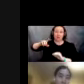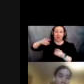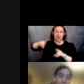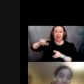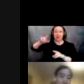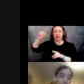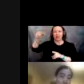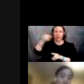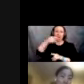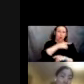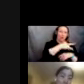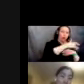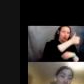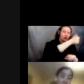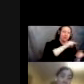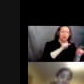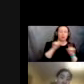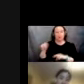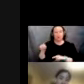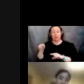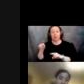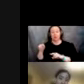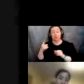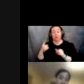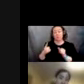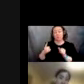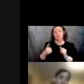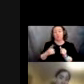country. And so the first